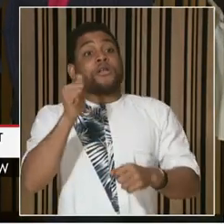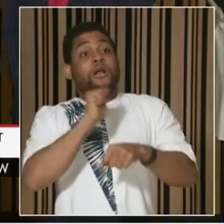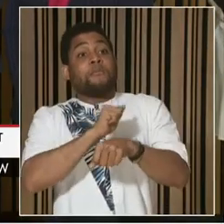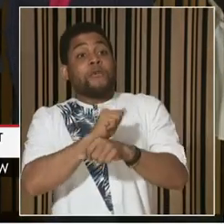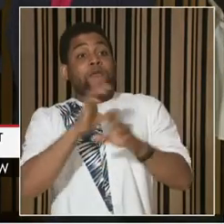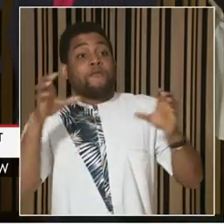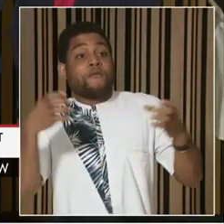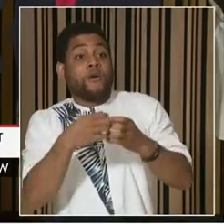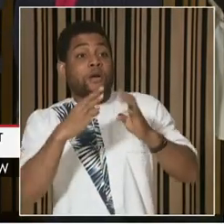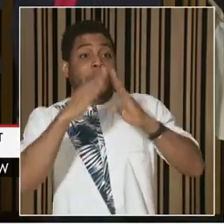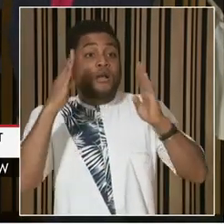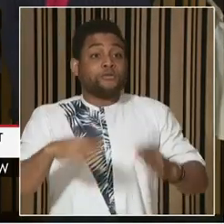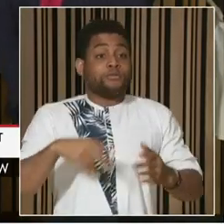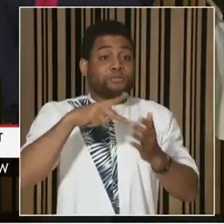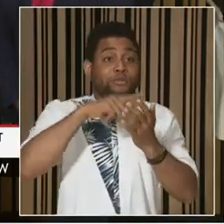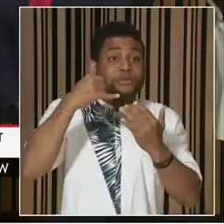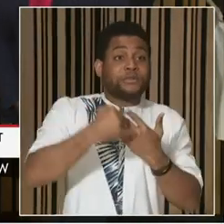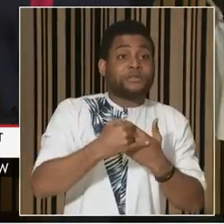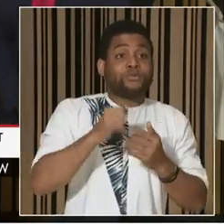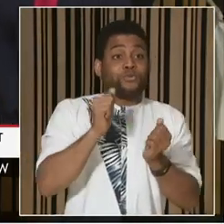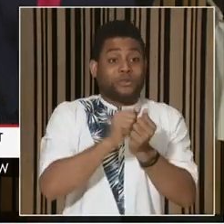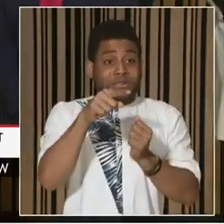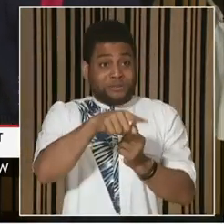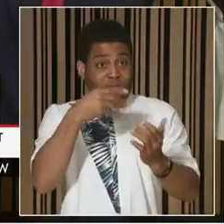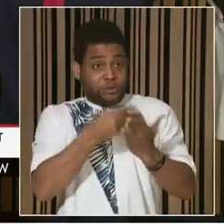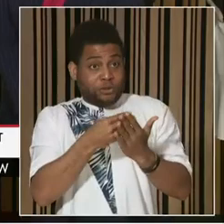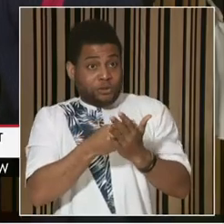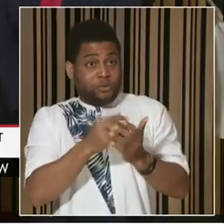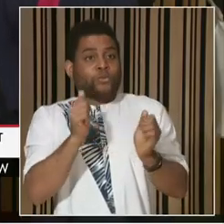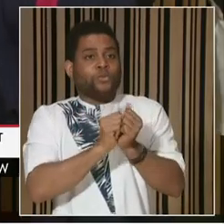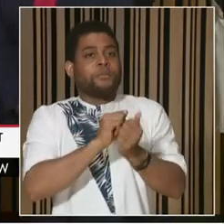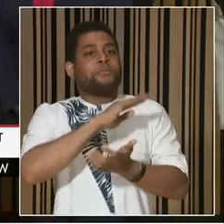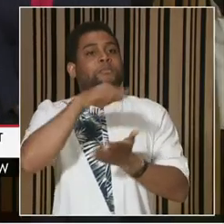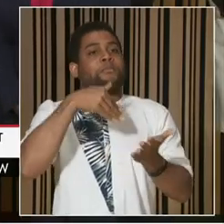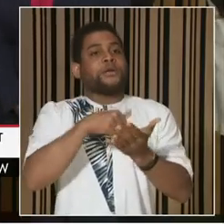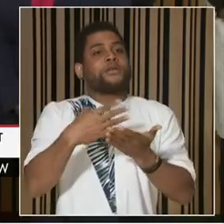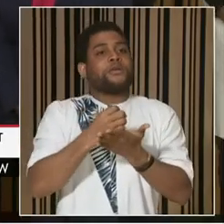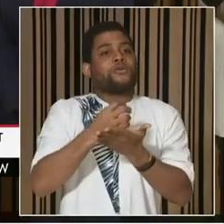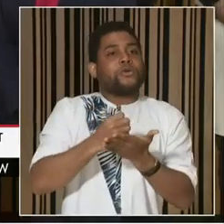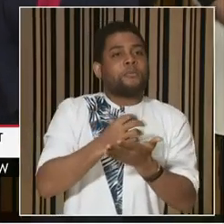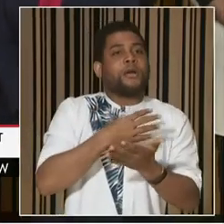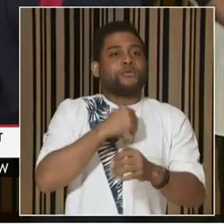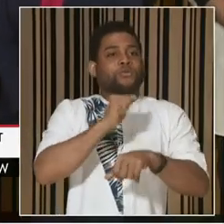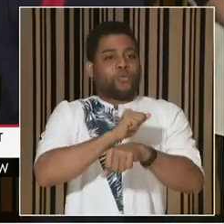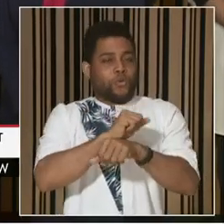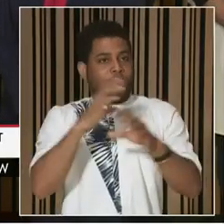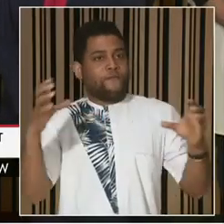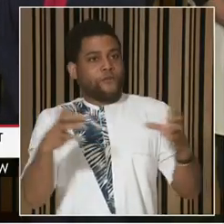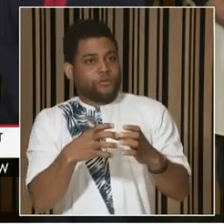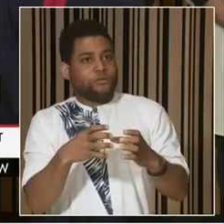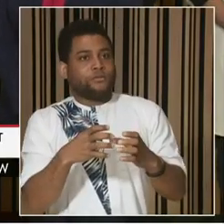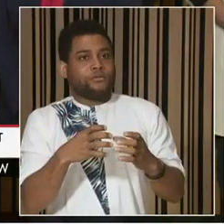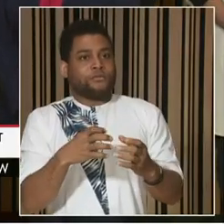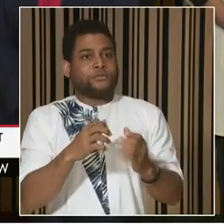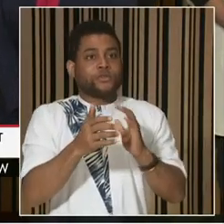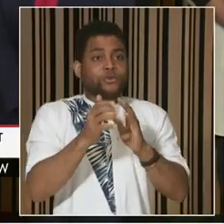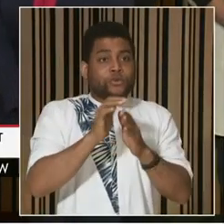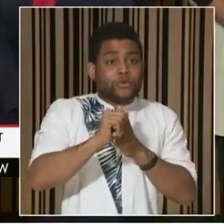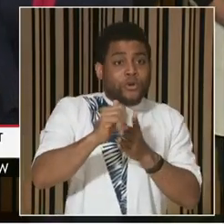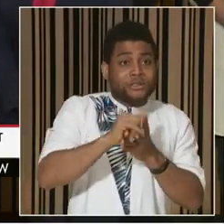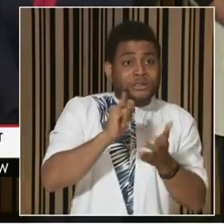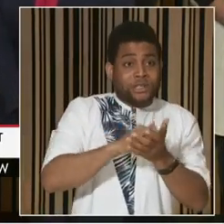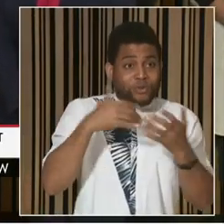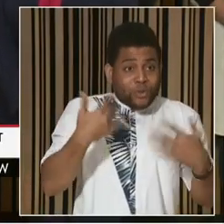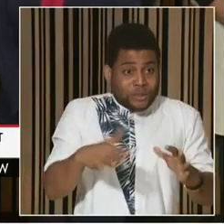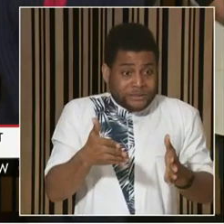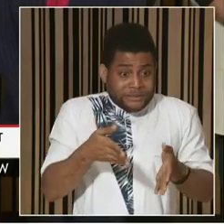this current budget with a middle income or workforce housing dollars that are allocated. That is allowing